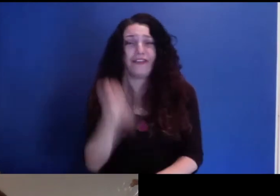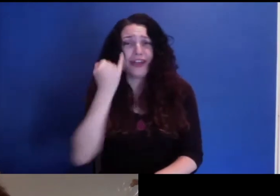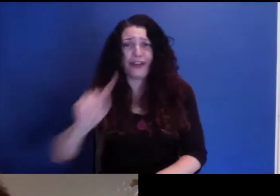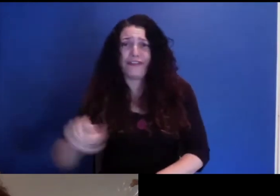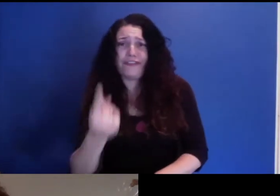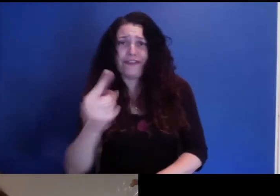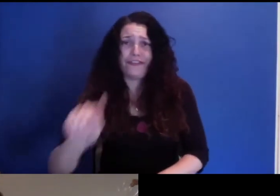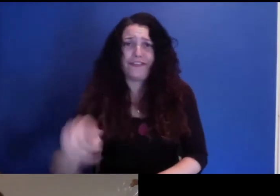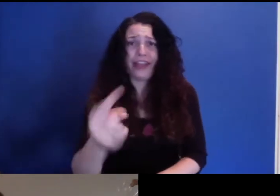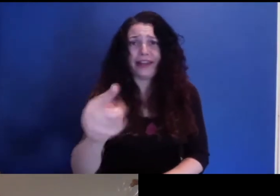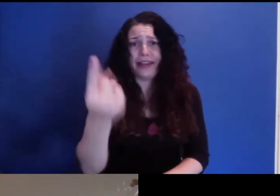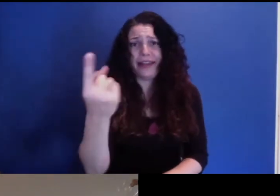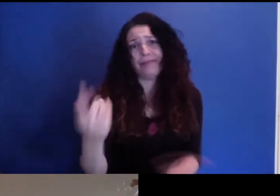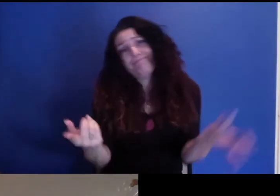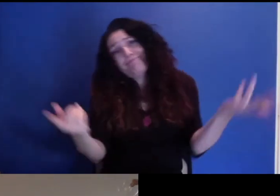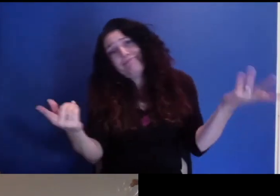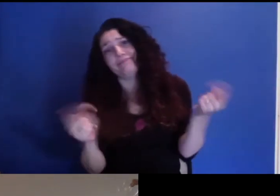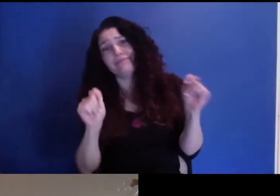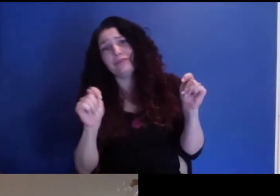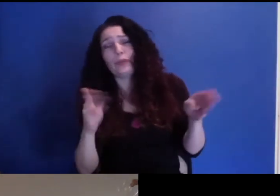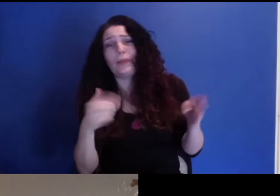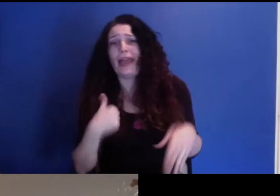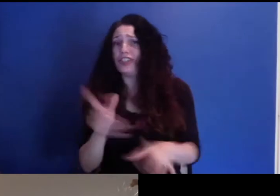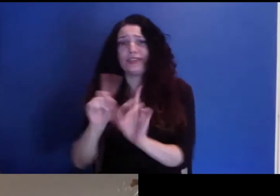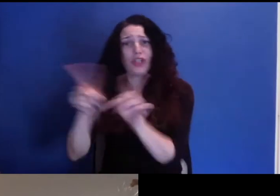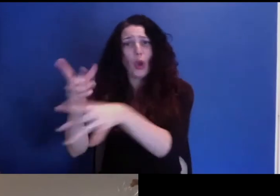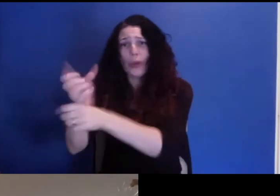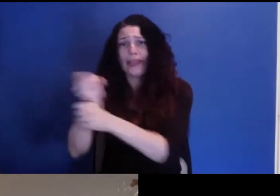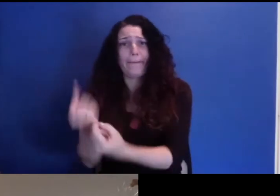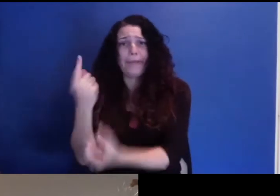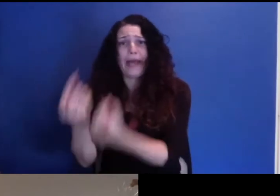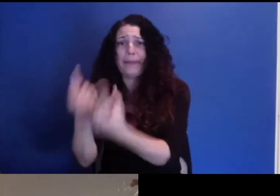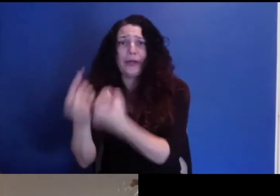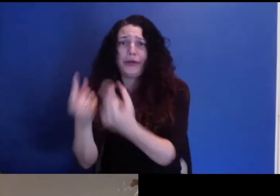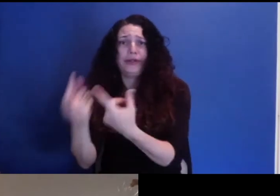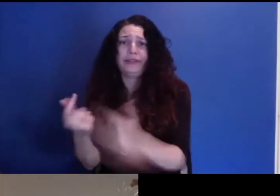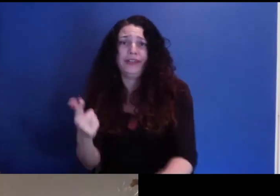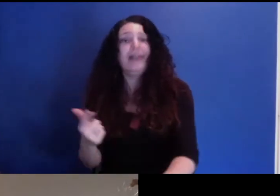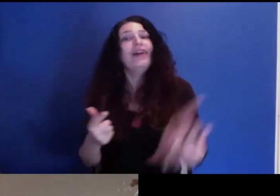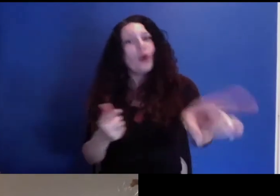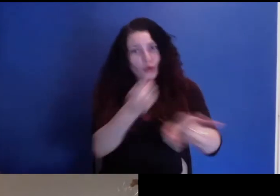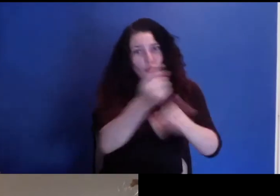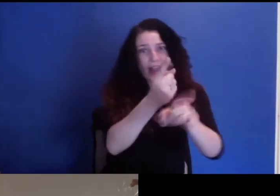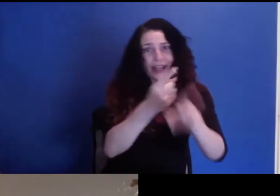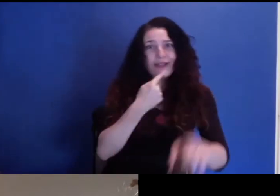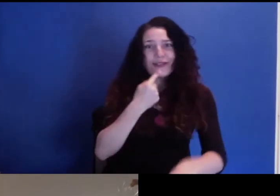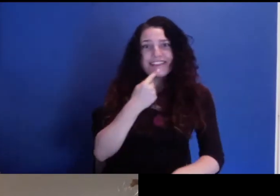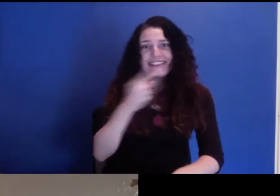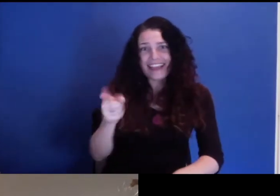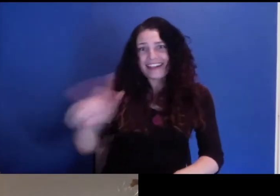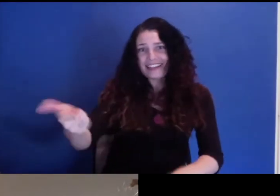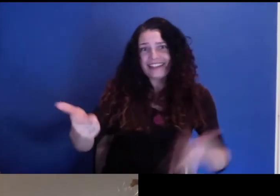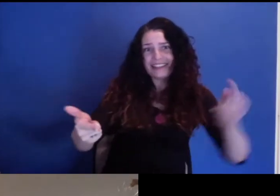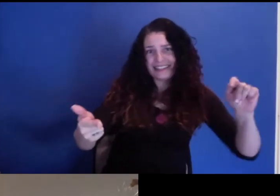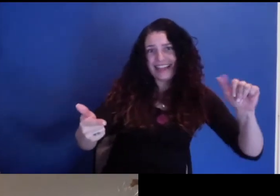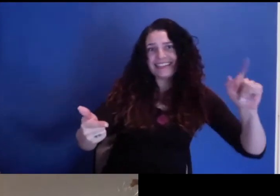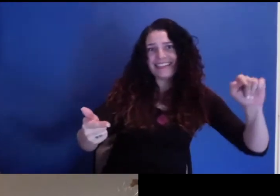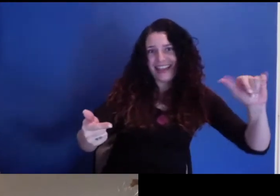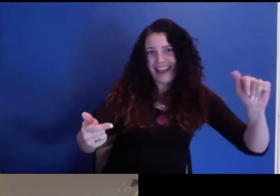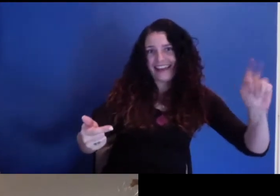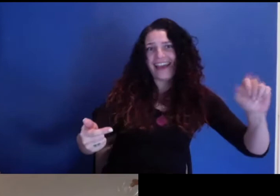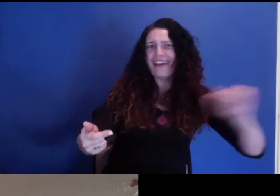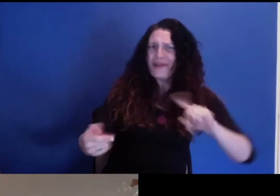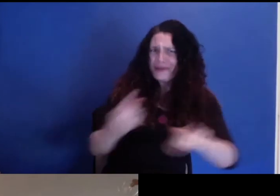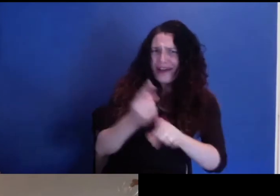get the popcorn and deal. You know what I mean? Yes. Like you said, it's our turn. Exactly, babe. Jesus Christ. So